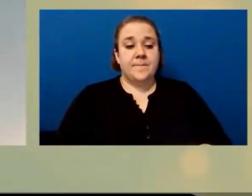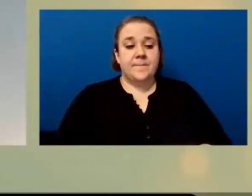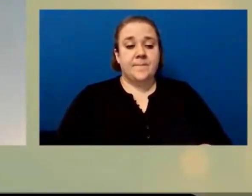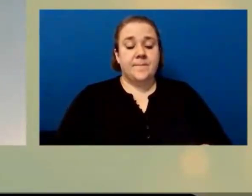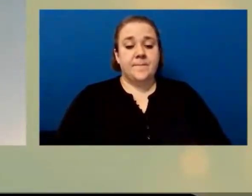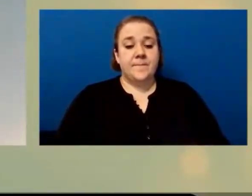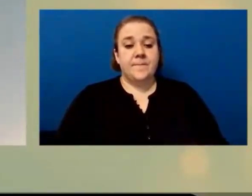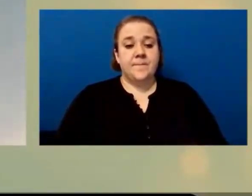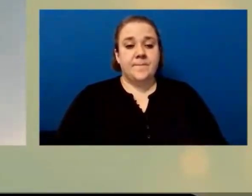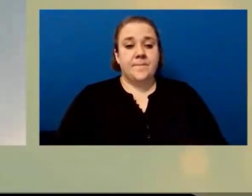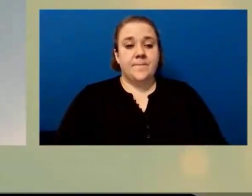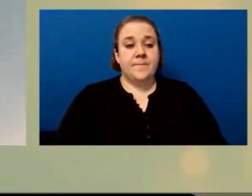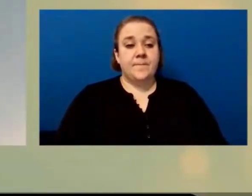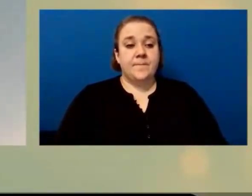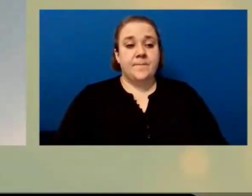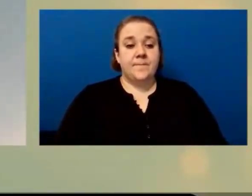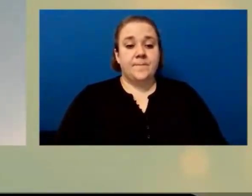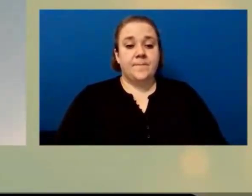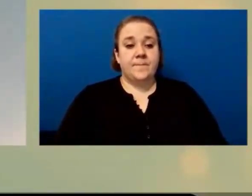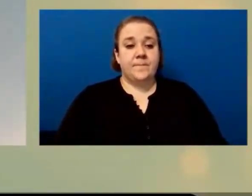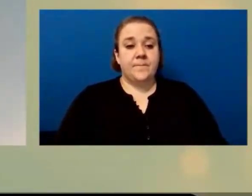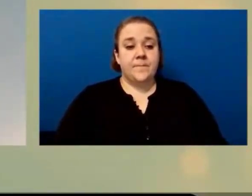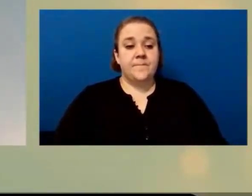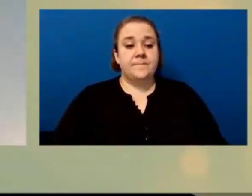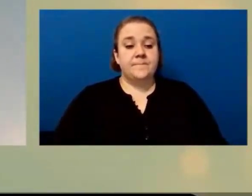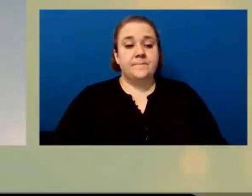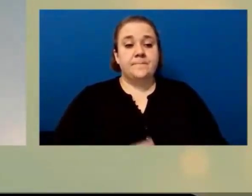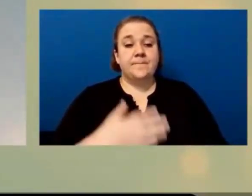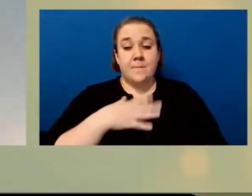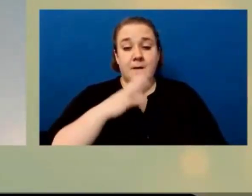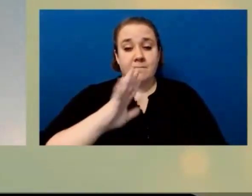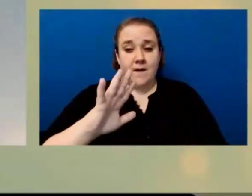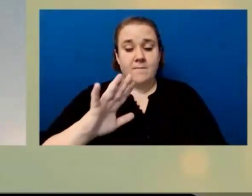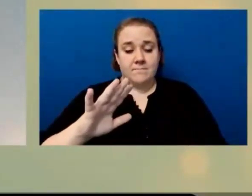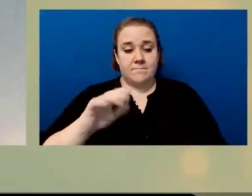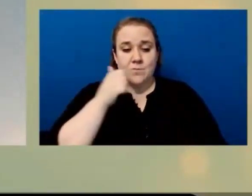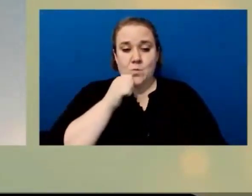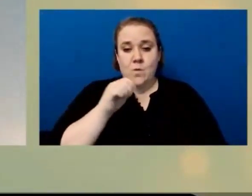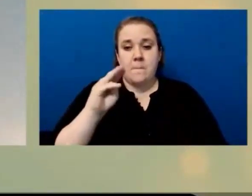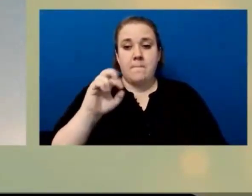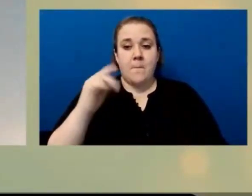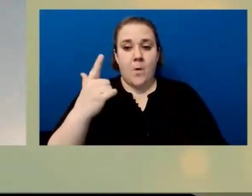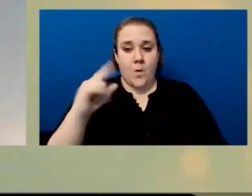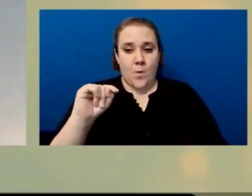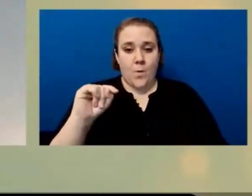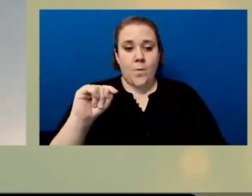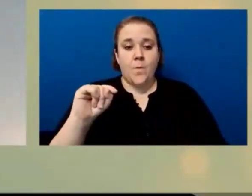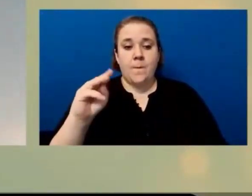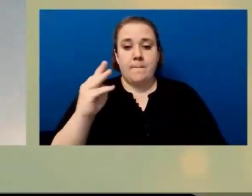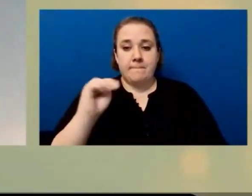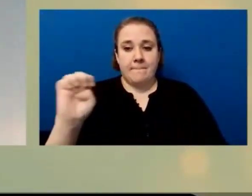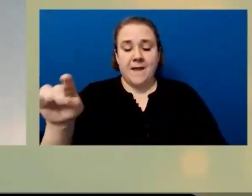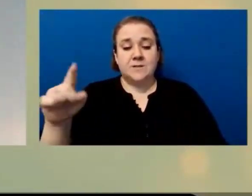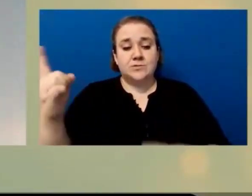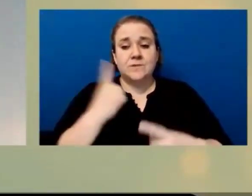she cries. I love her so much. Can you fix her? I tear my eyes away from my phone where I've been